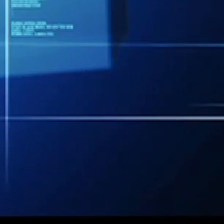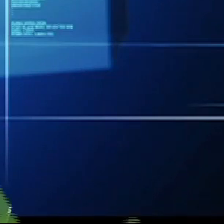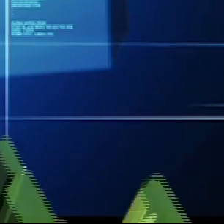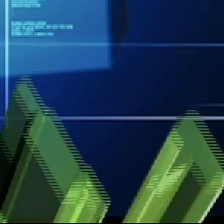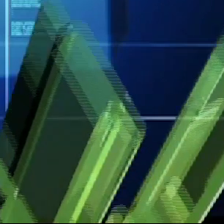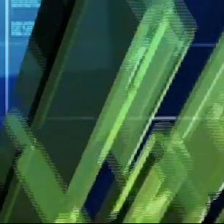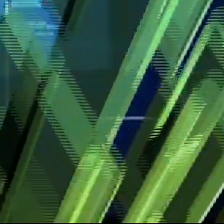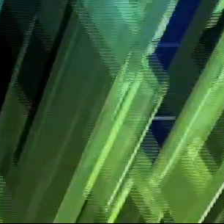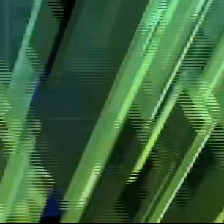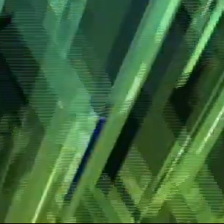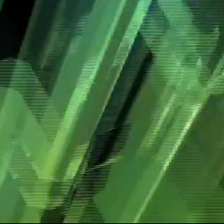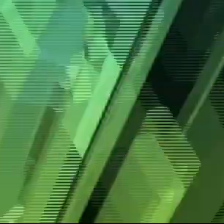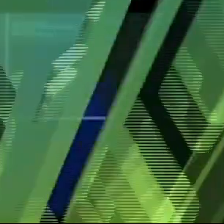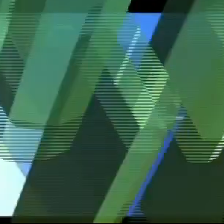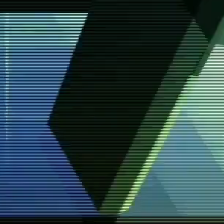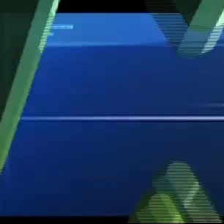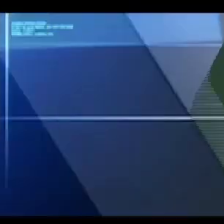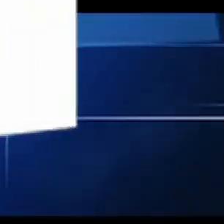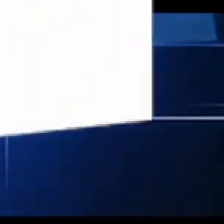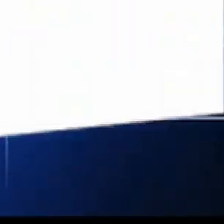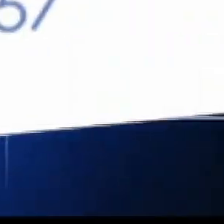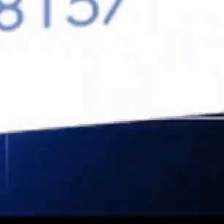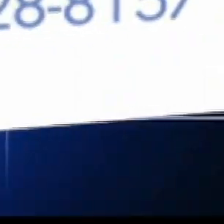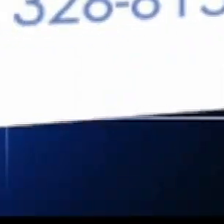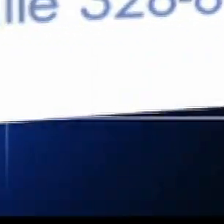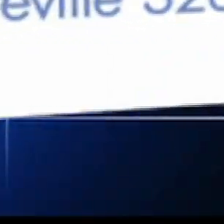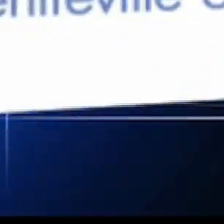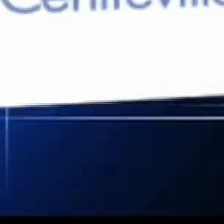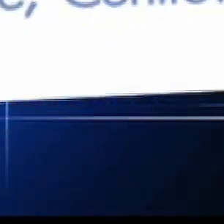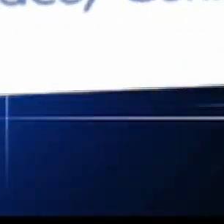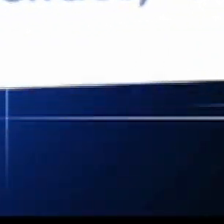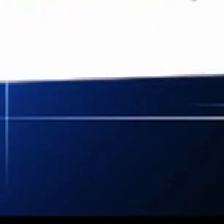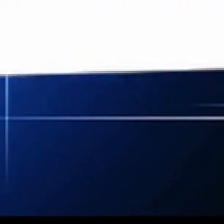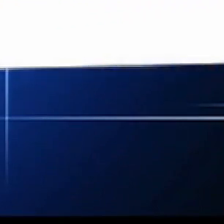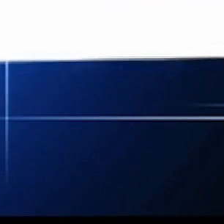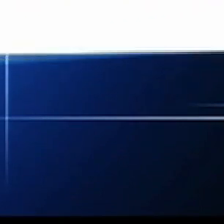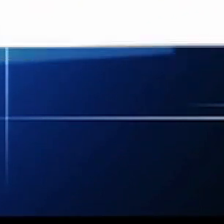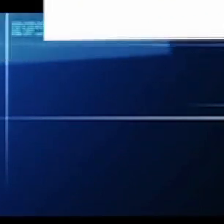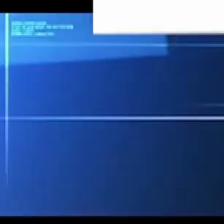This is ZNS Total Sports, brought to you by Fourth Terrace Diagnostic Center.